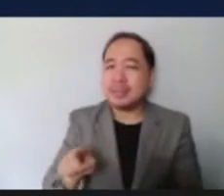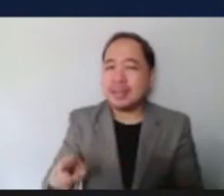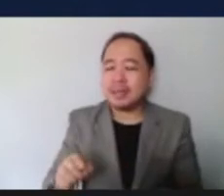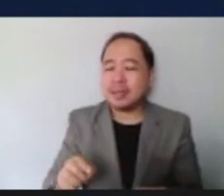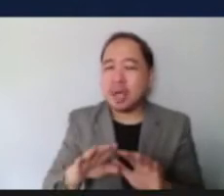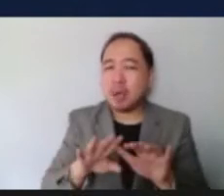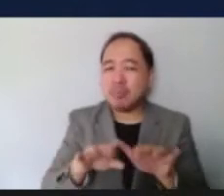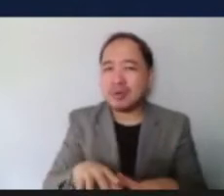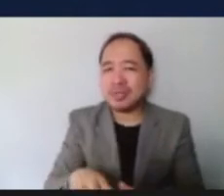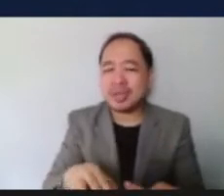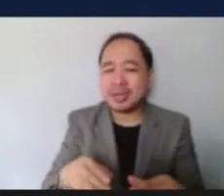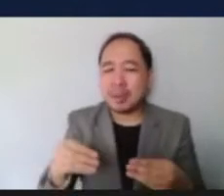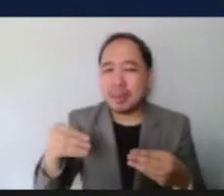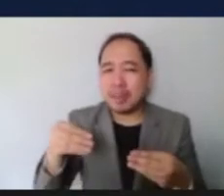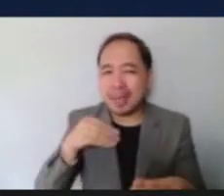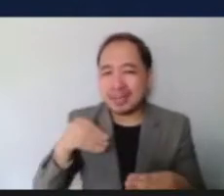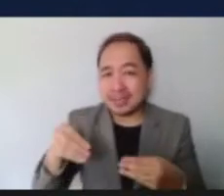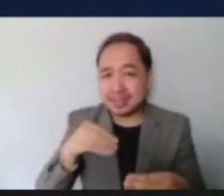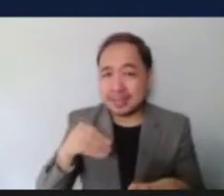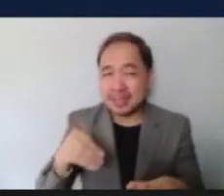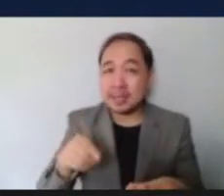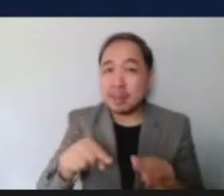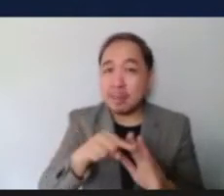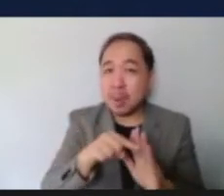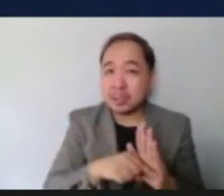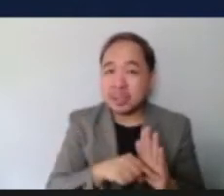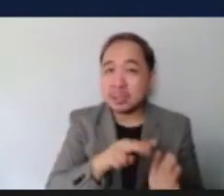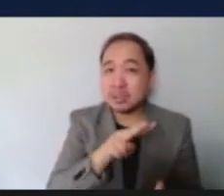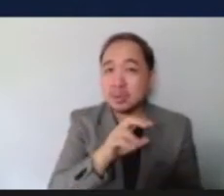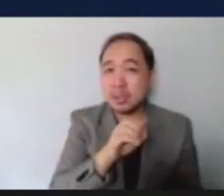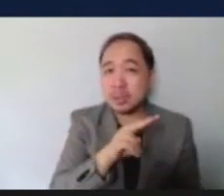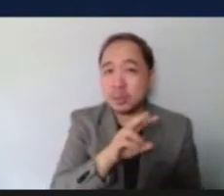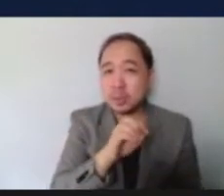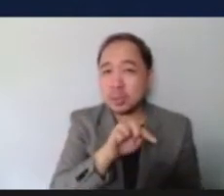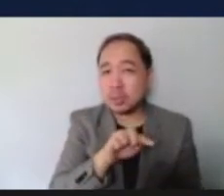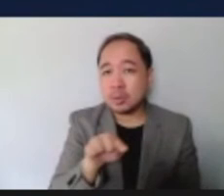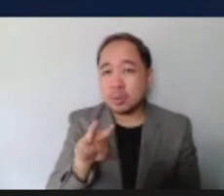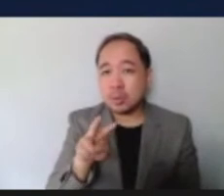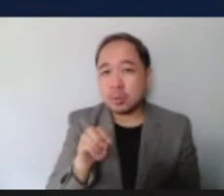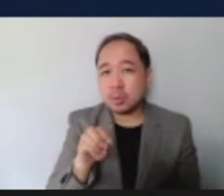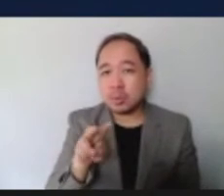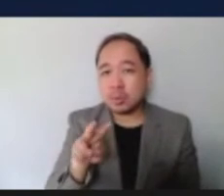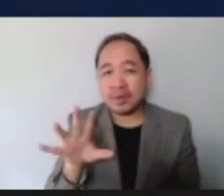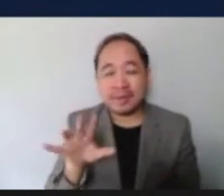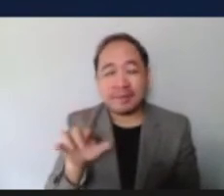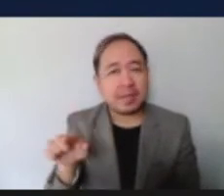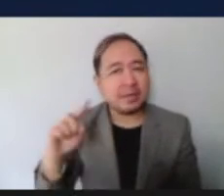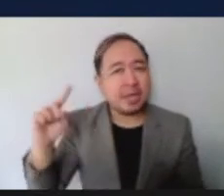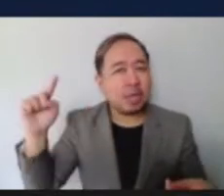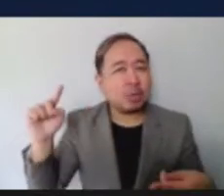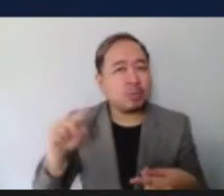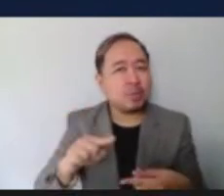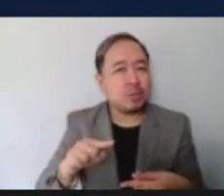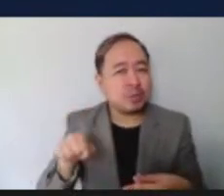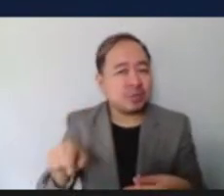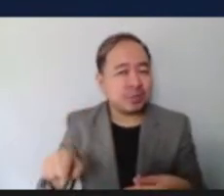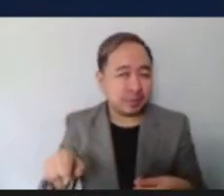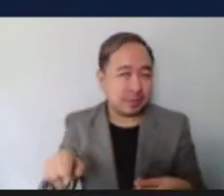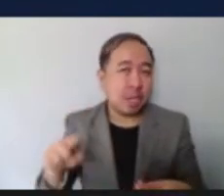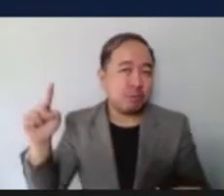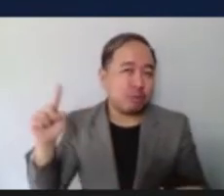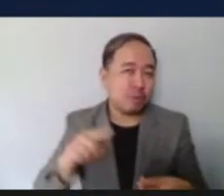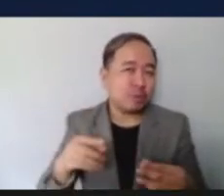piece 2015-2025 I'm going to reduce Marine plastic decrease by 17